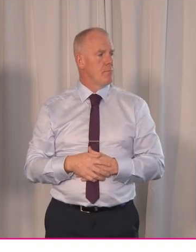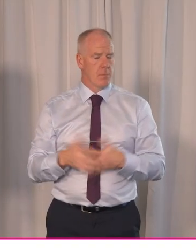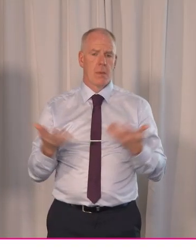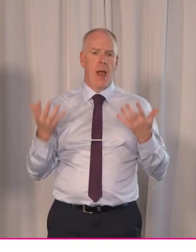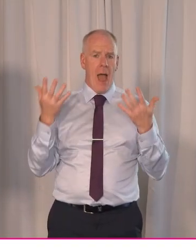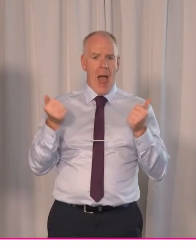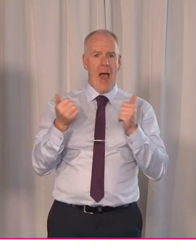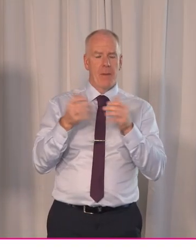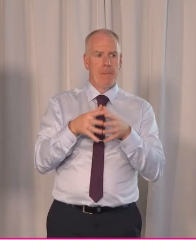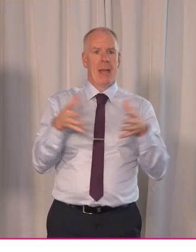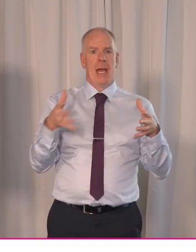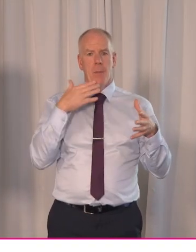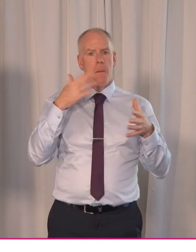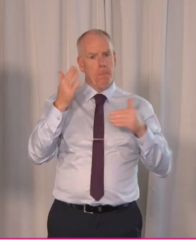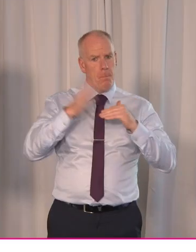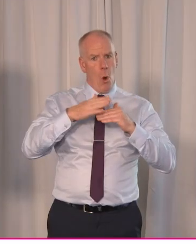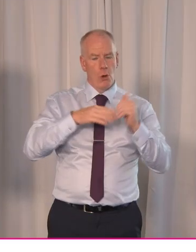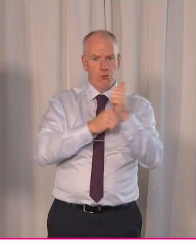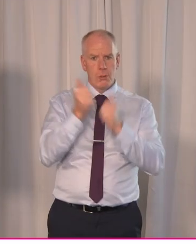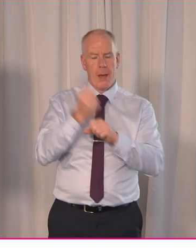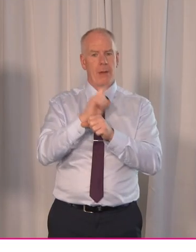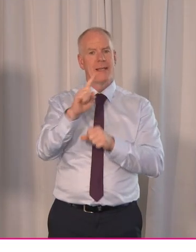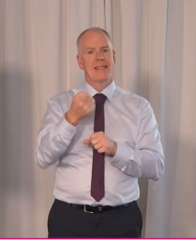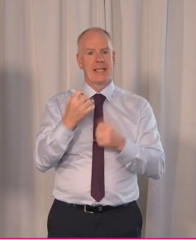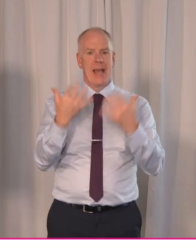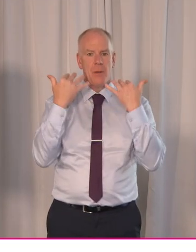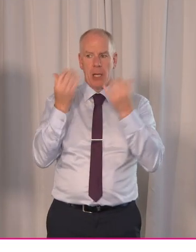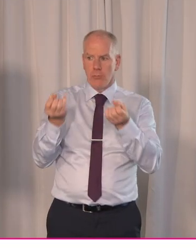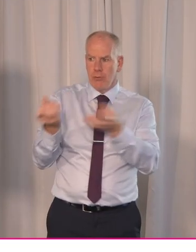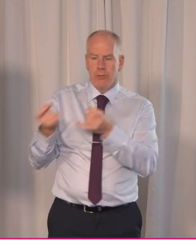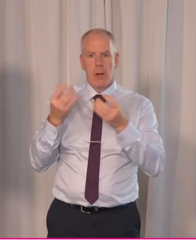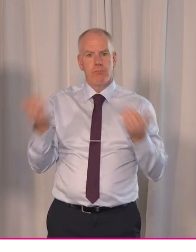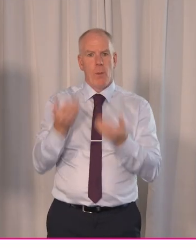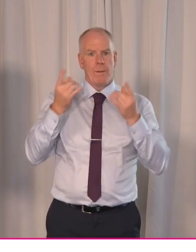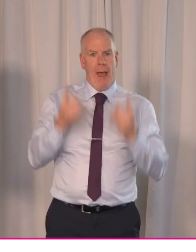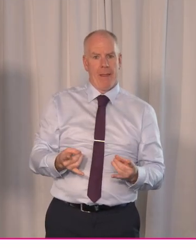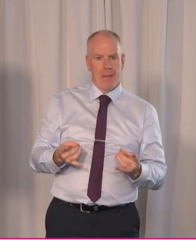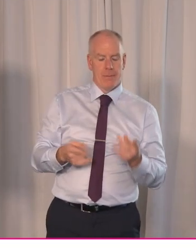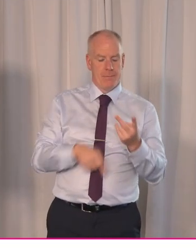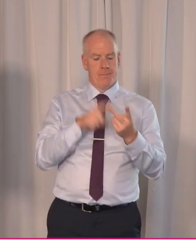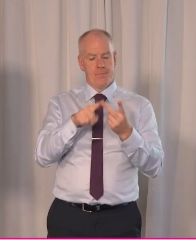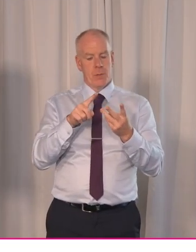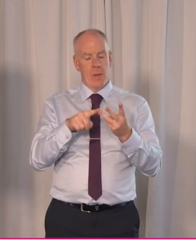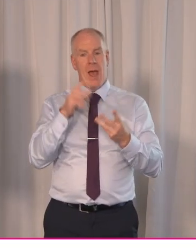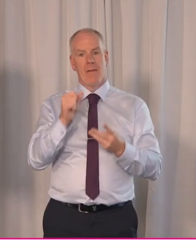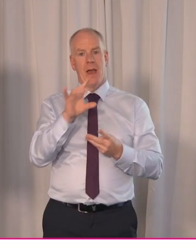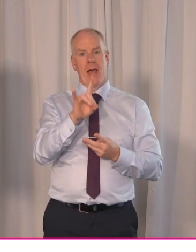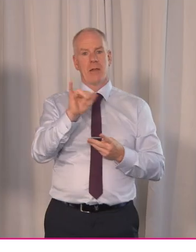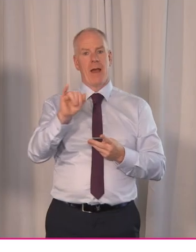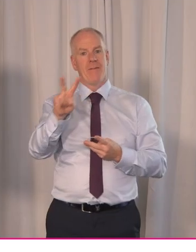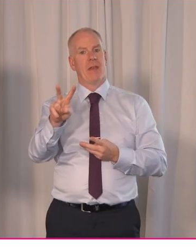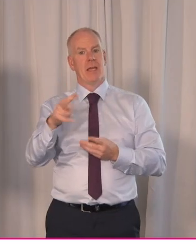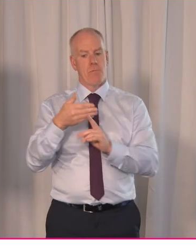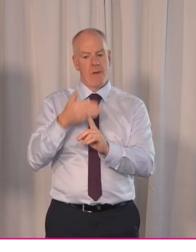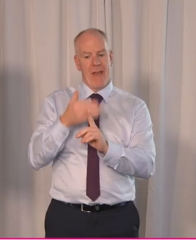be greater infrastructure around sexual information and health promotion. We've developed a number of HIV prevention